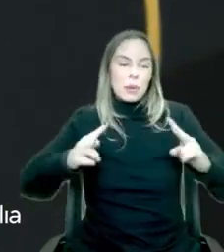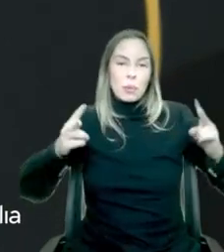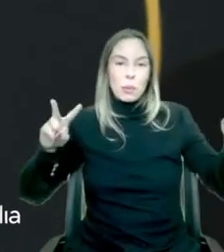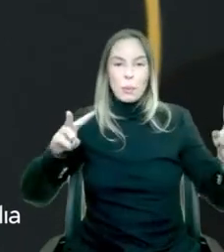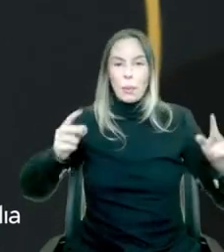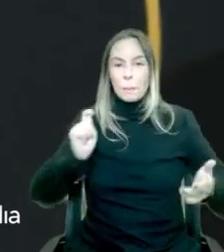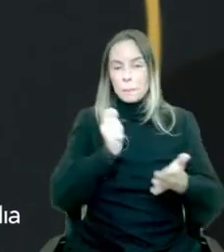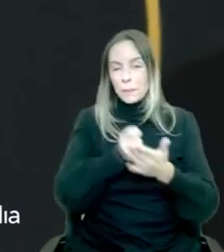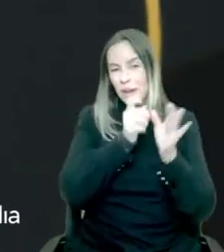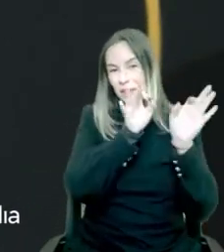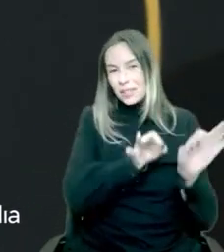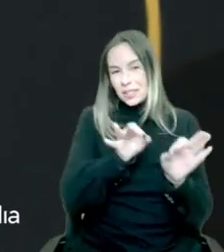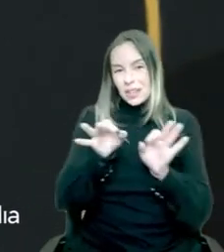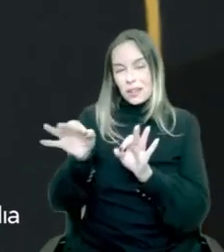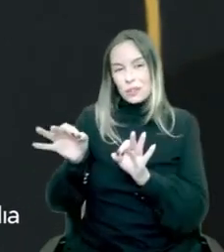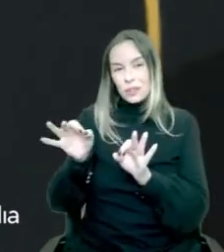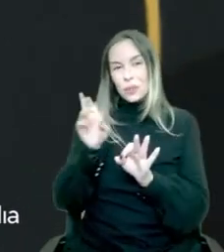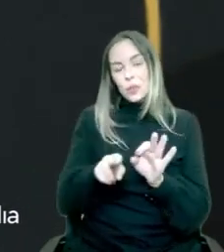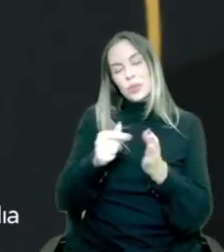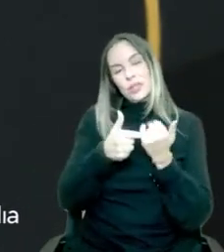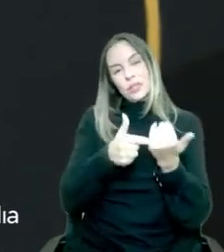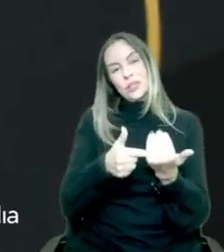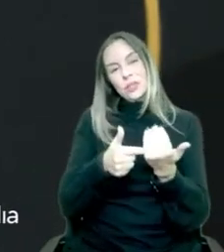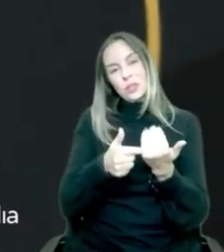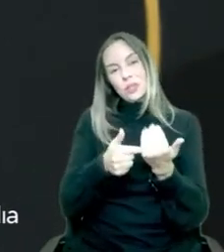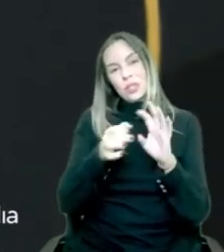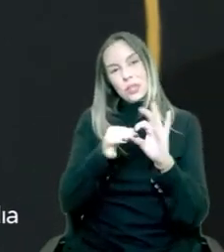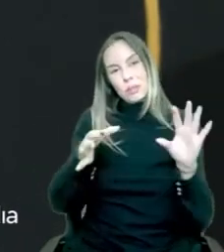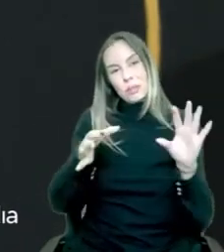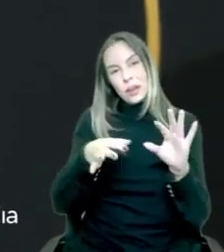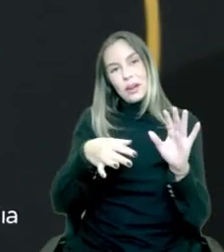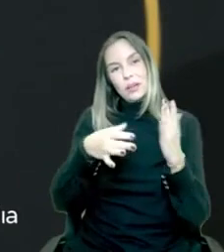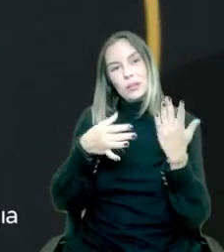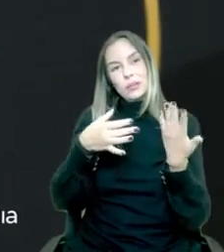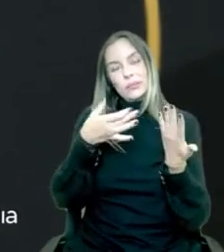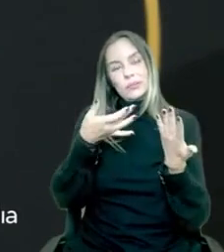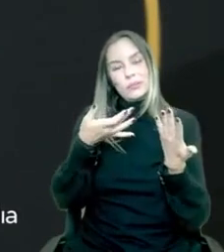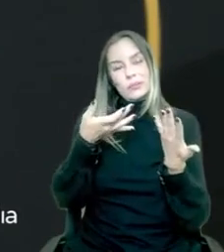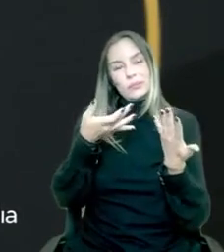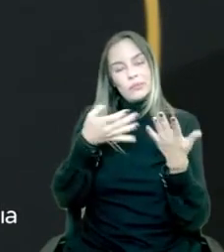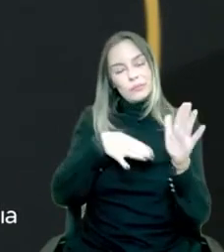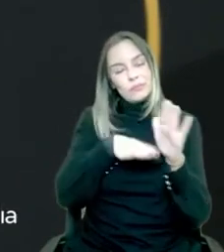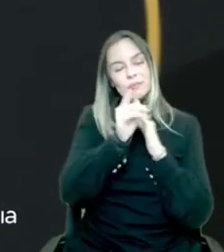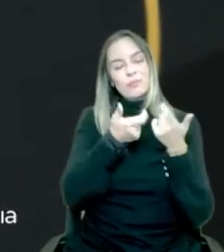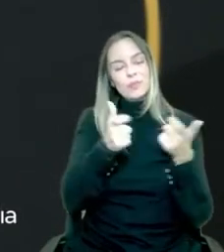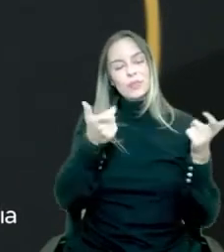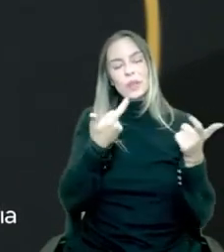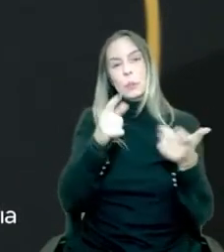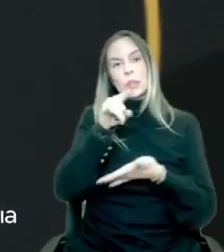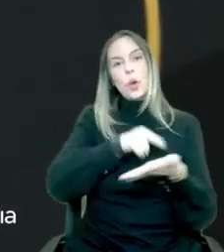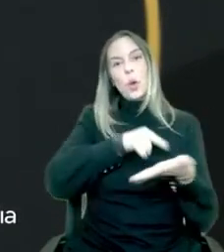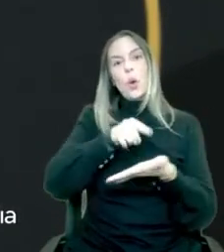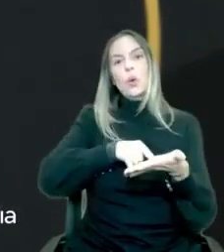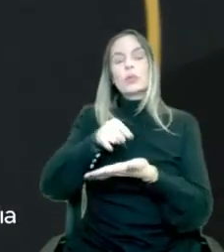the technology that's available, best-in-class technology, to grow without hiring, you know, thousands of employees. And we are not ready to do that.